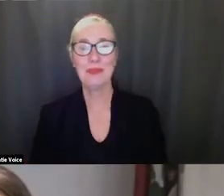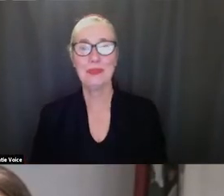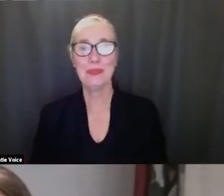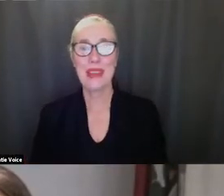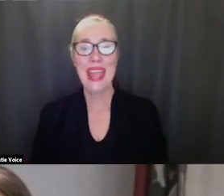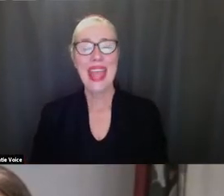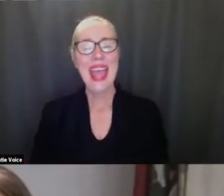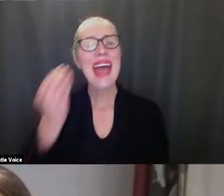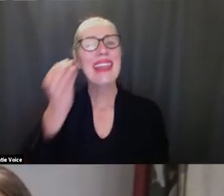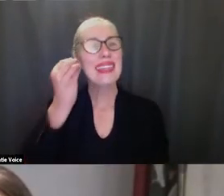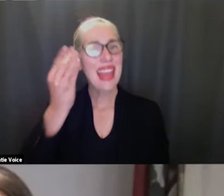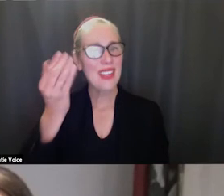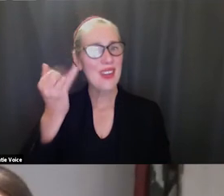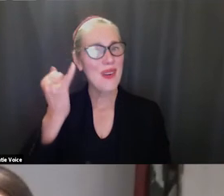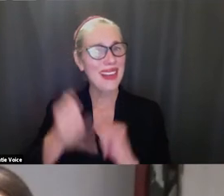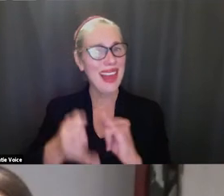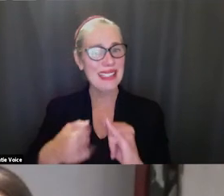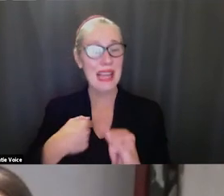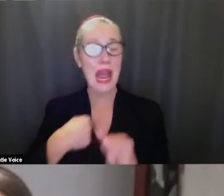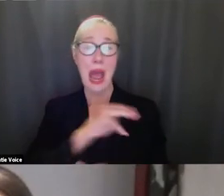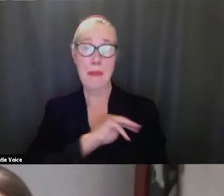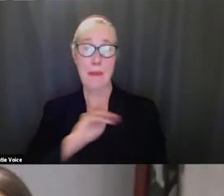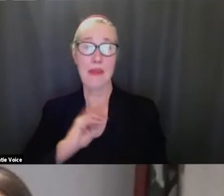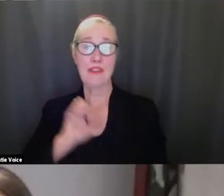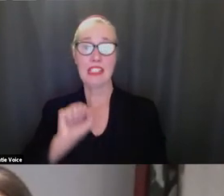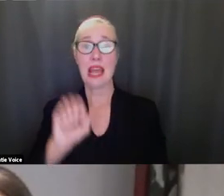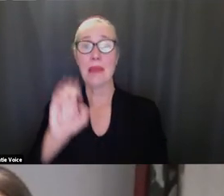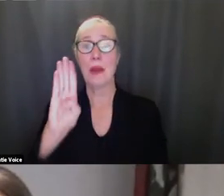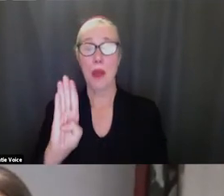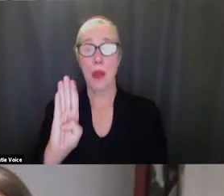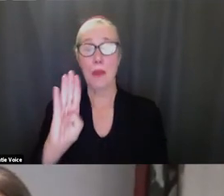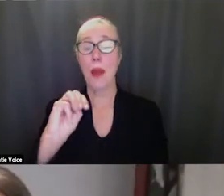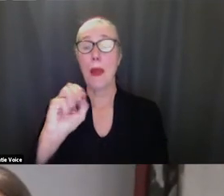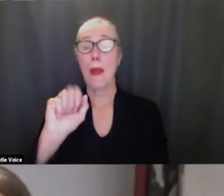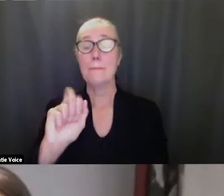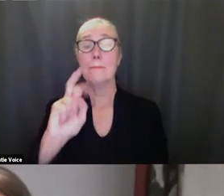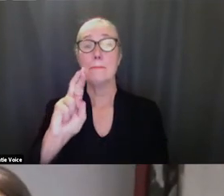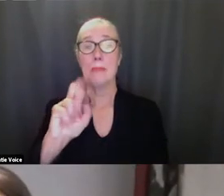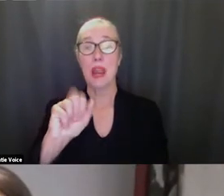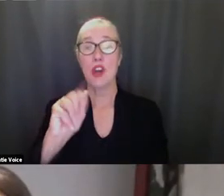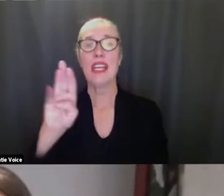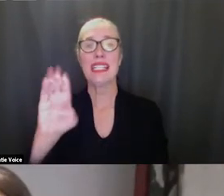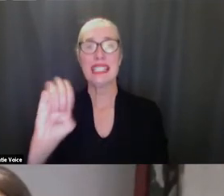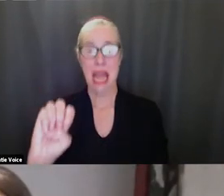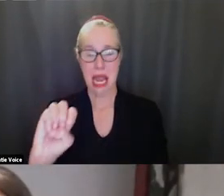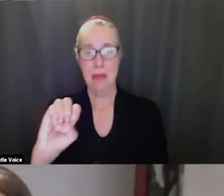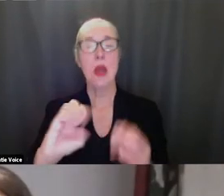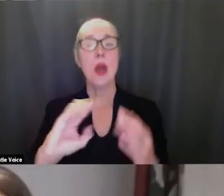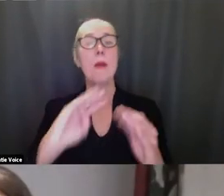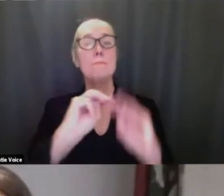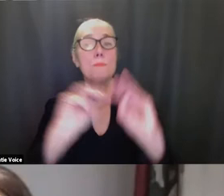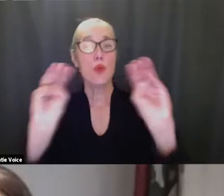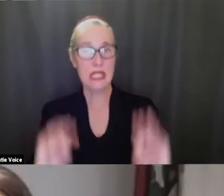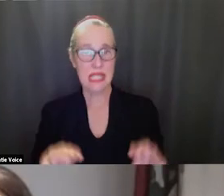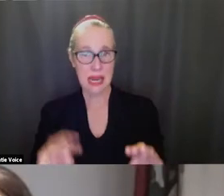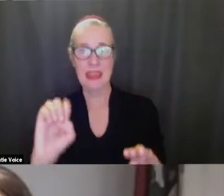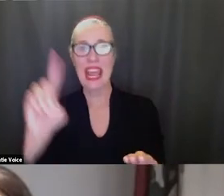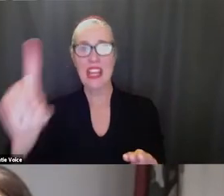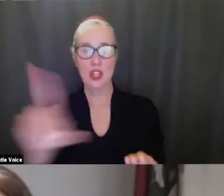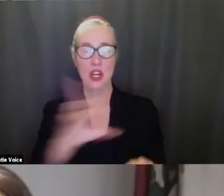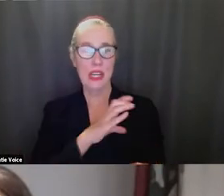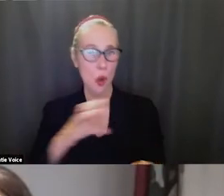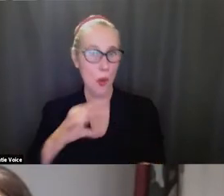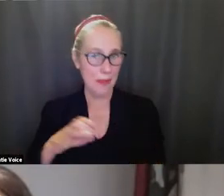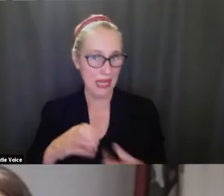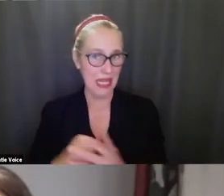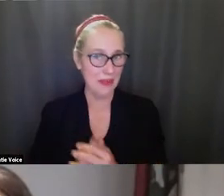you know that i think some of you know i'm a member of the santa barbara maritime museum's education committee and i wanted to give everyone a heads